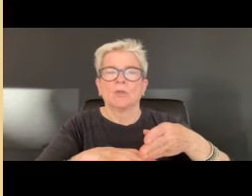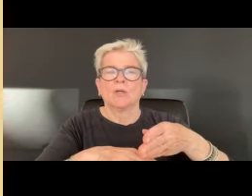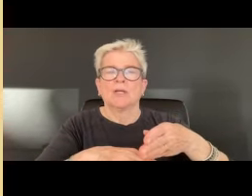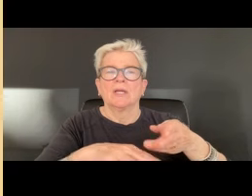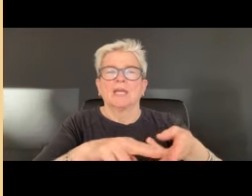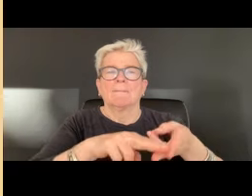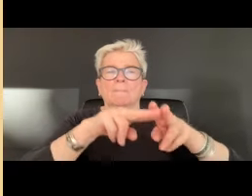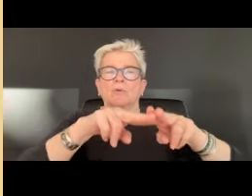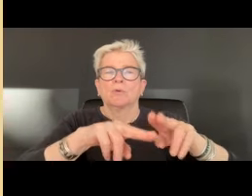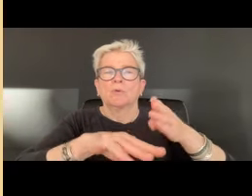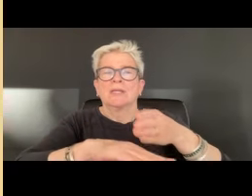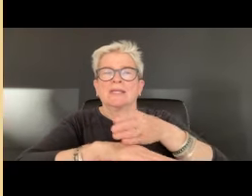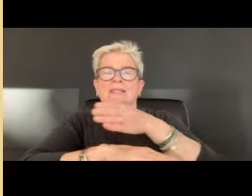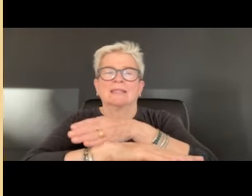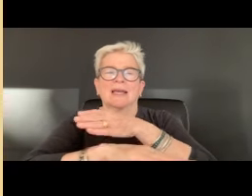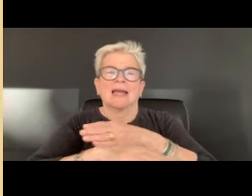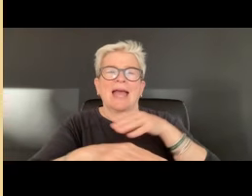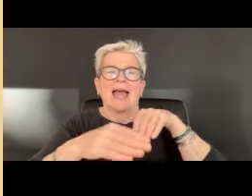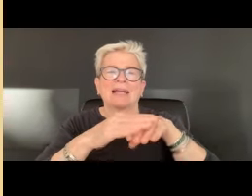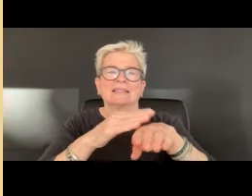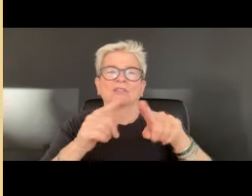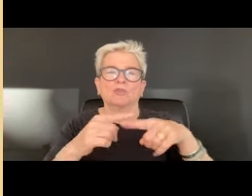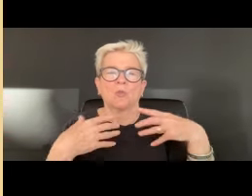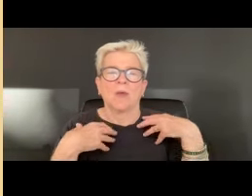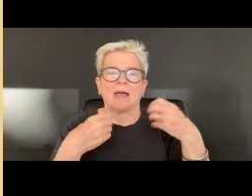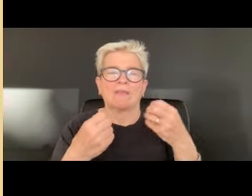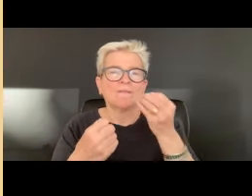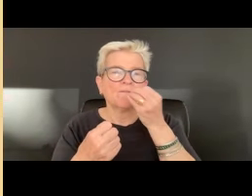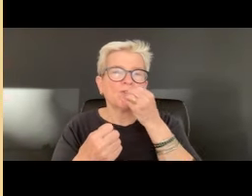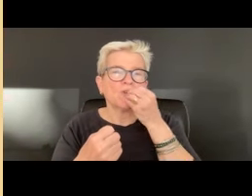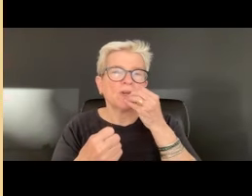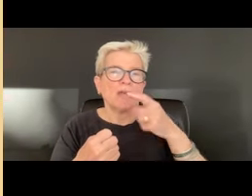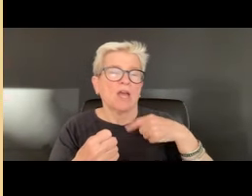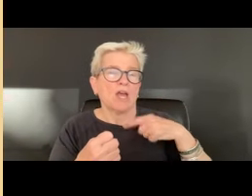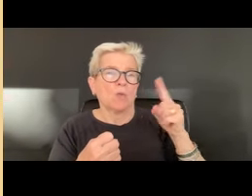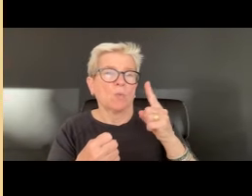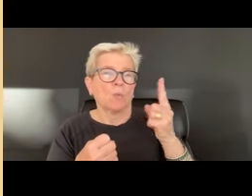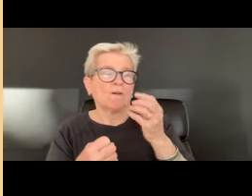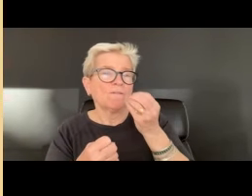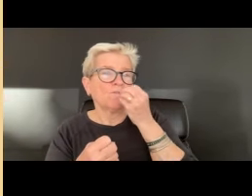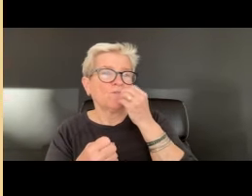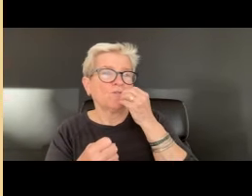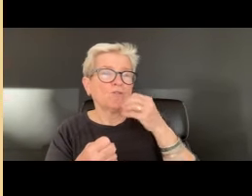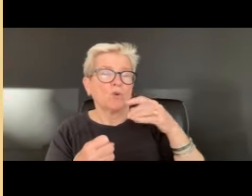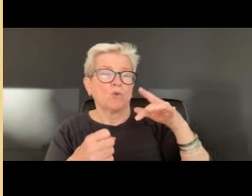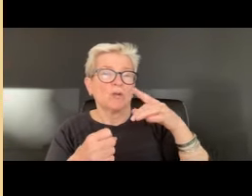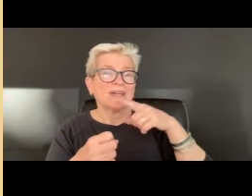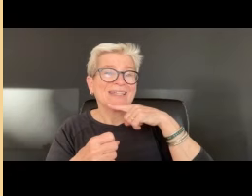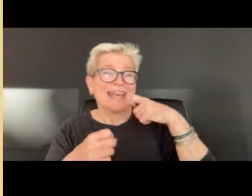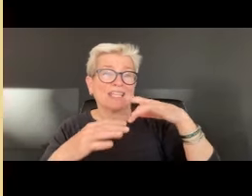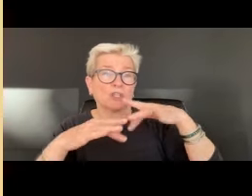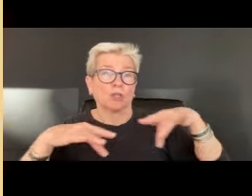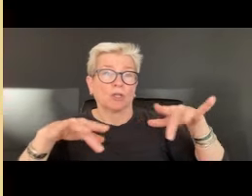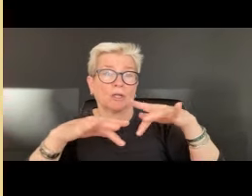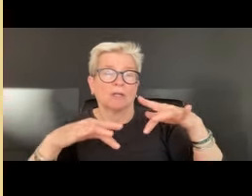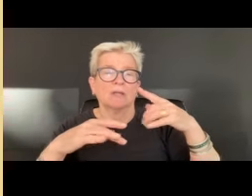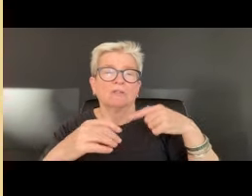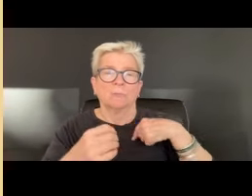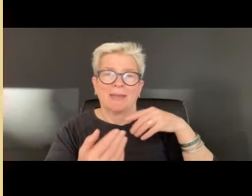foods and to address food deserts. Without summarizing it, I